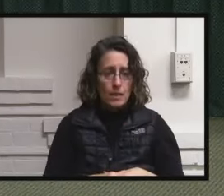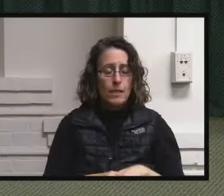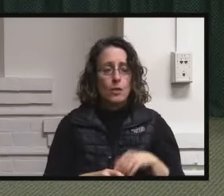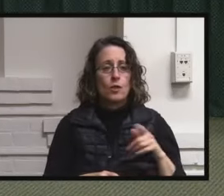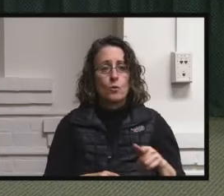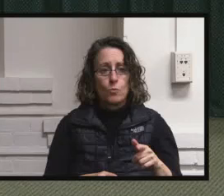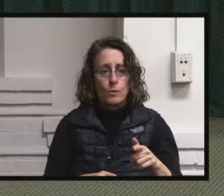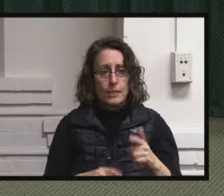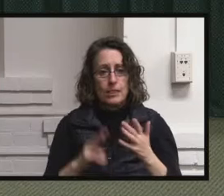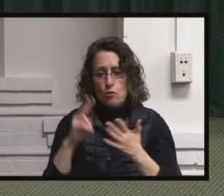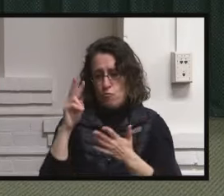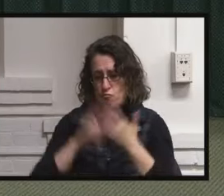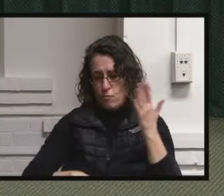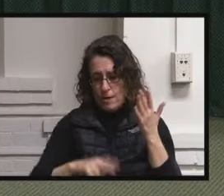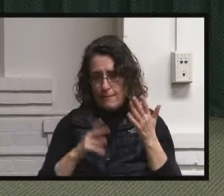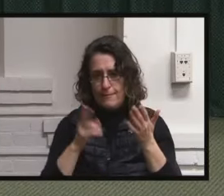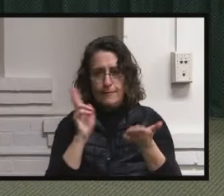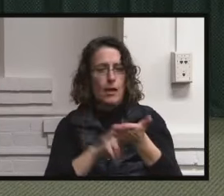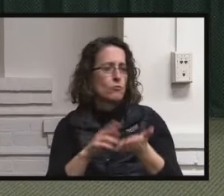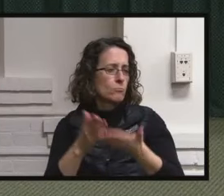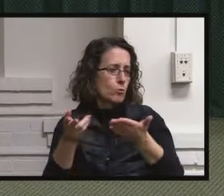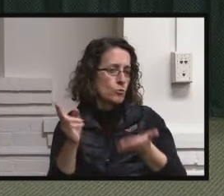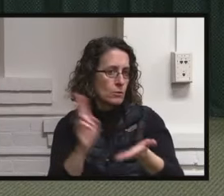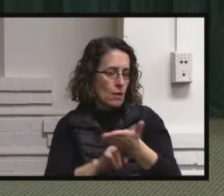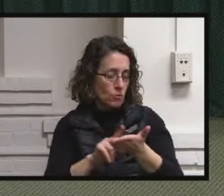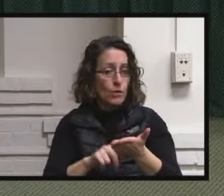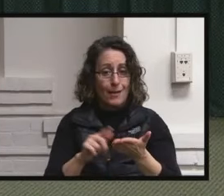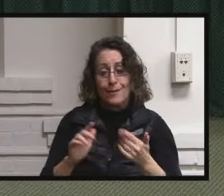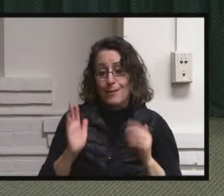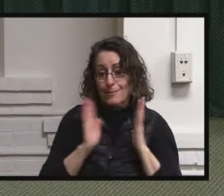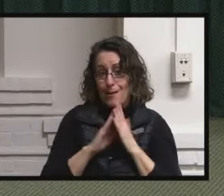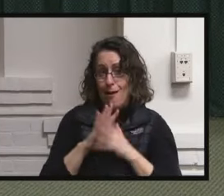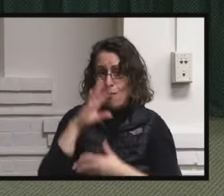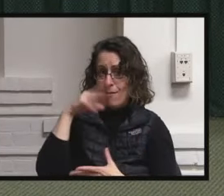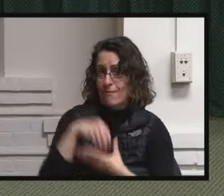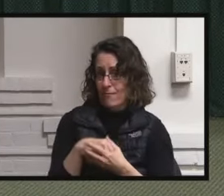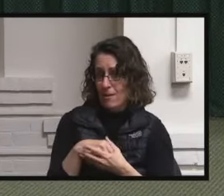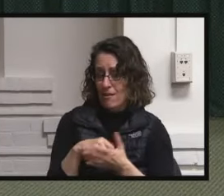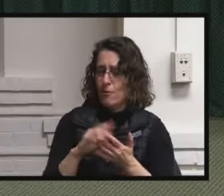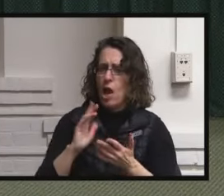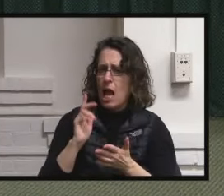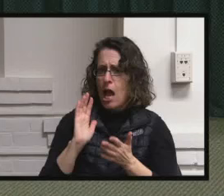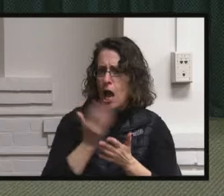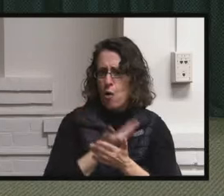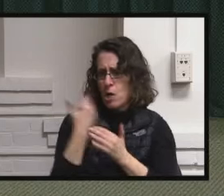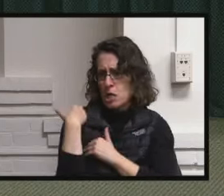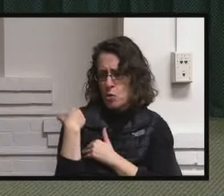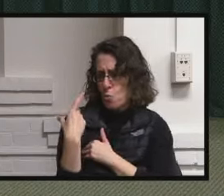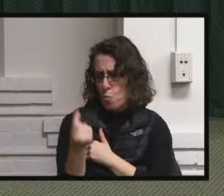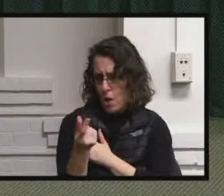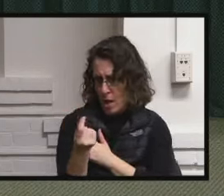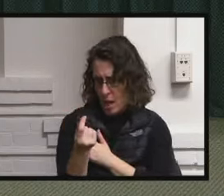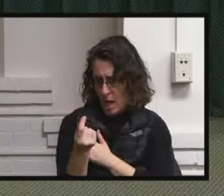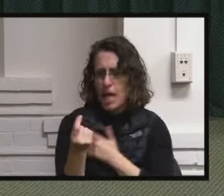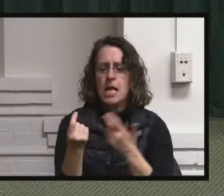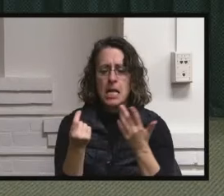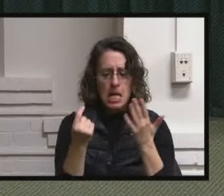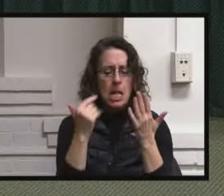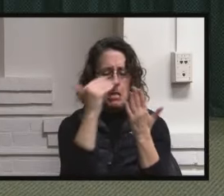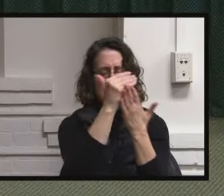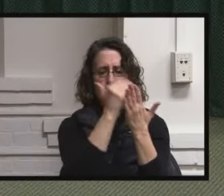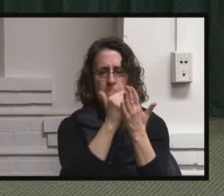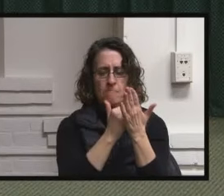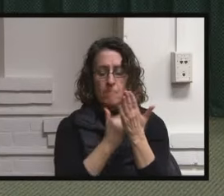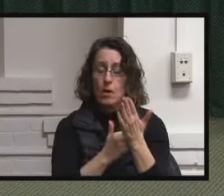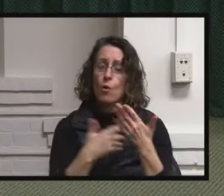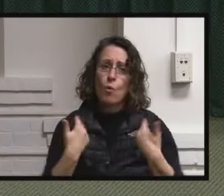provisions that the town would be agreeing to as our part of our role in this process. This has been a very intense